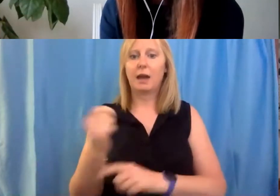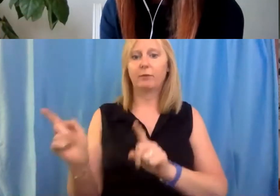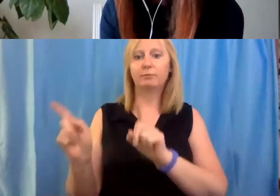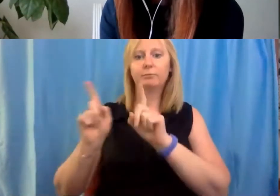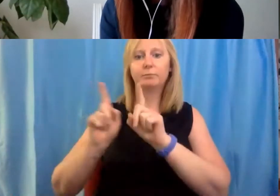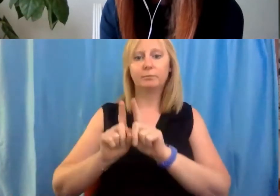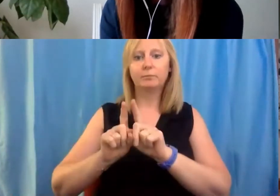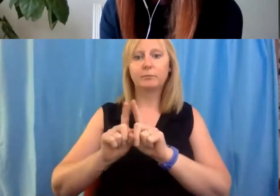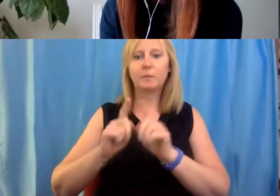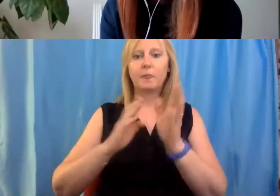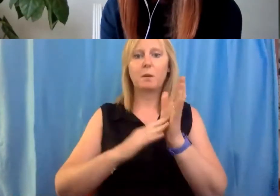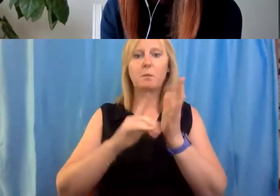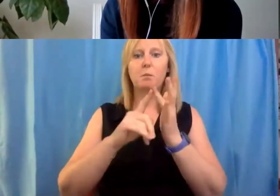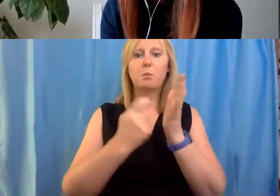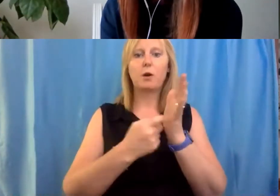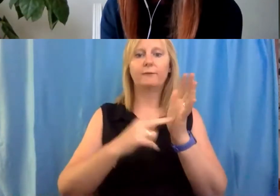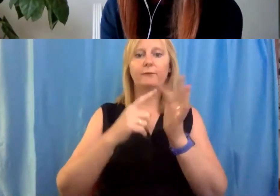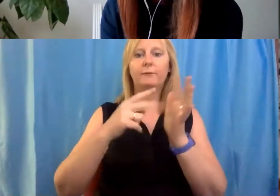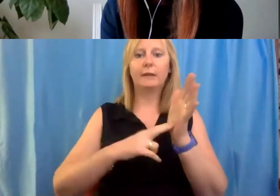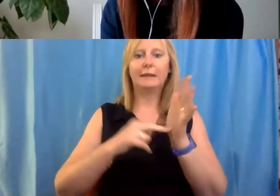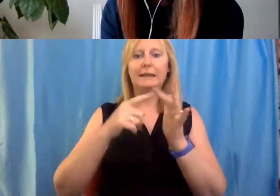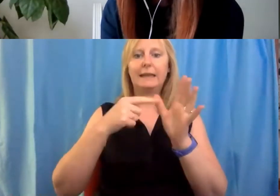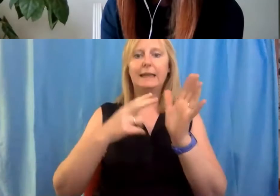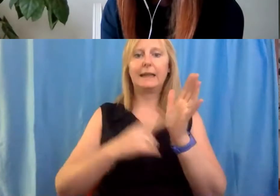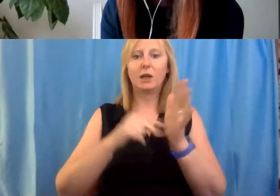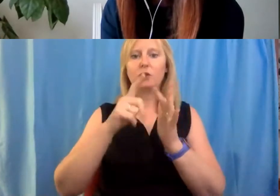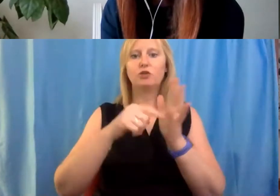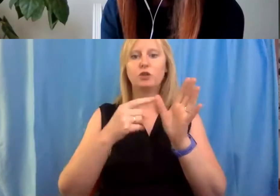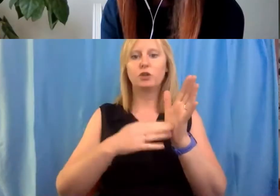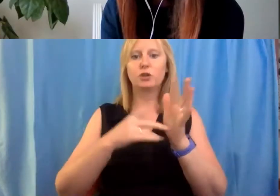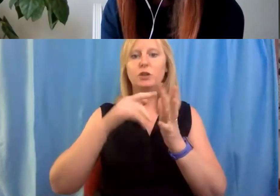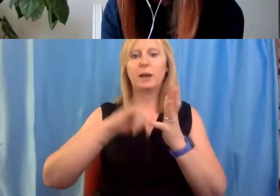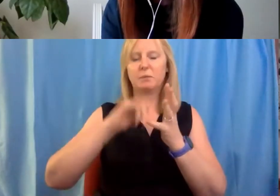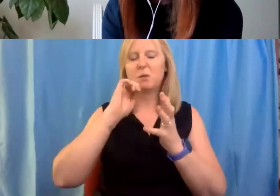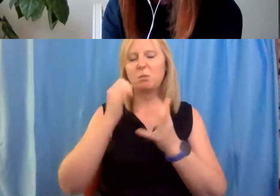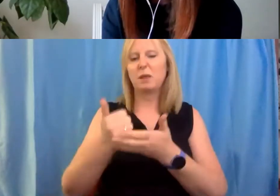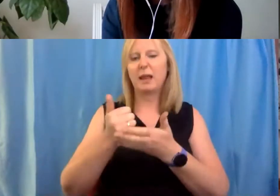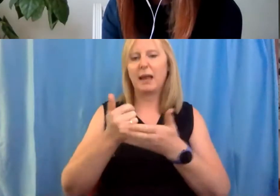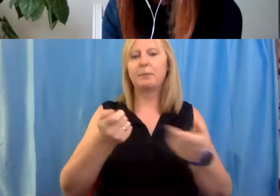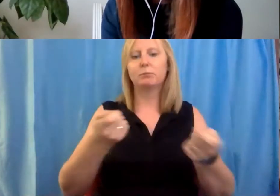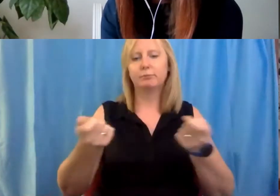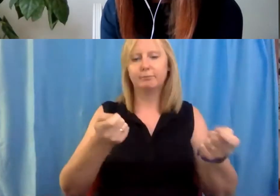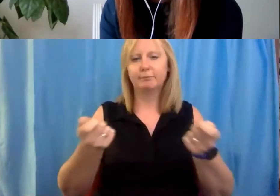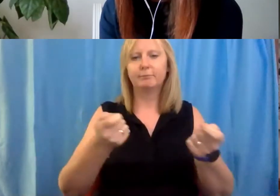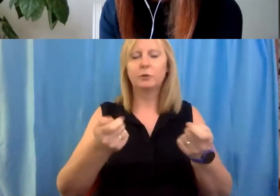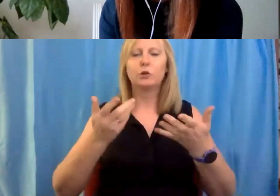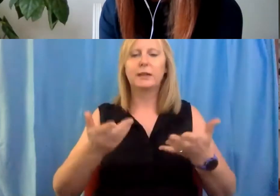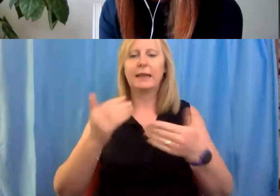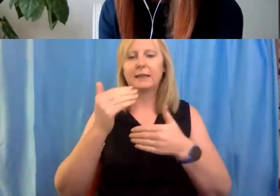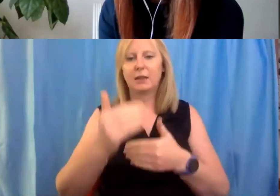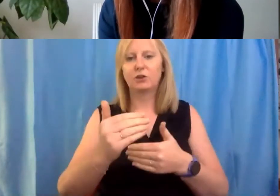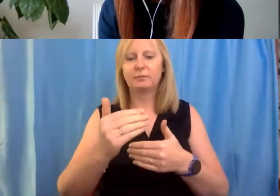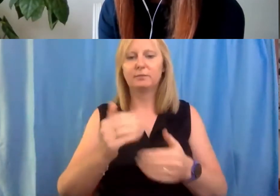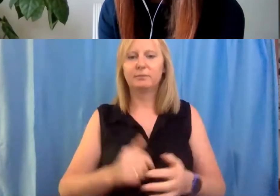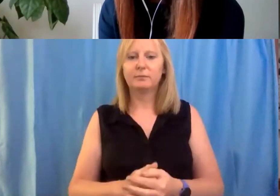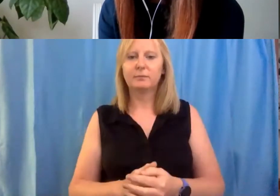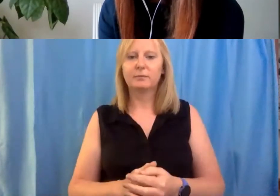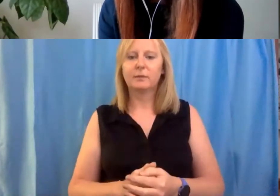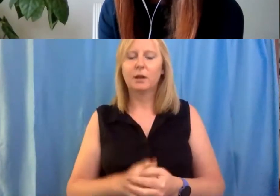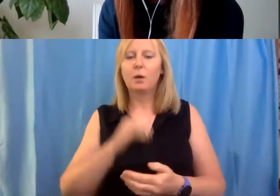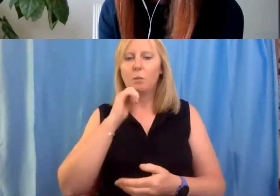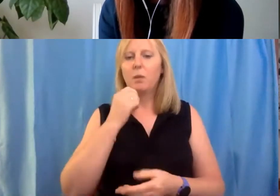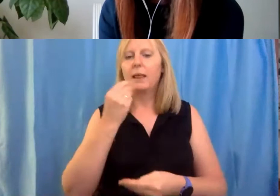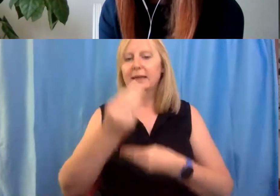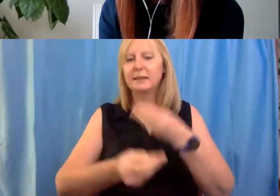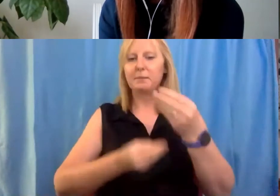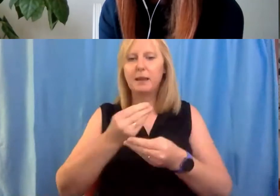colleagues Morven, Ian, and James, who will be helping to facilitate today's session. Let me explain briefly how